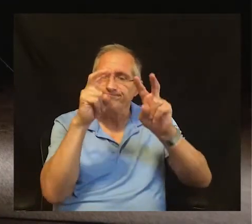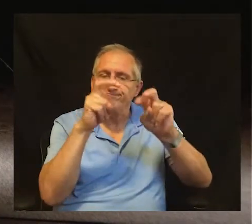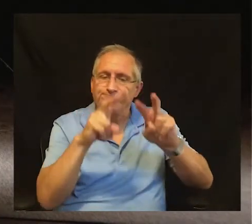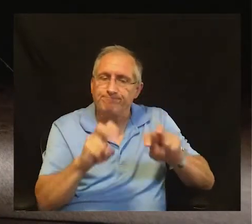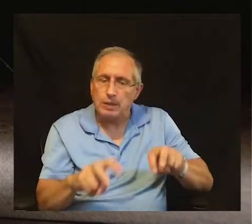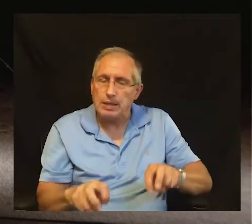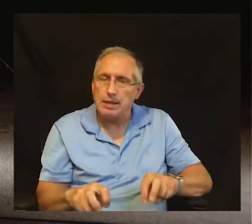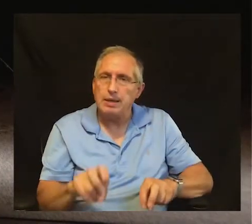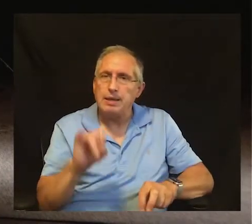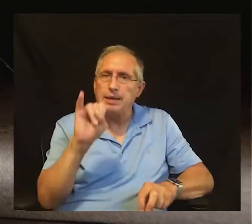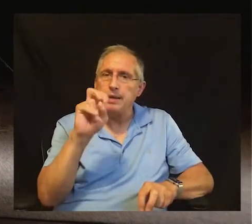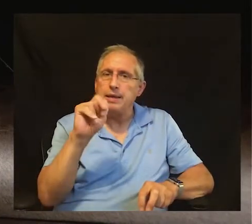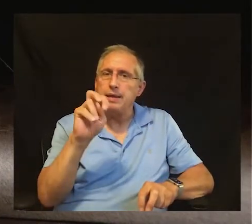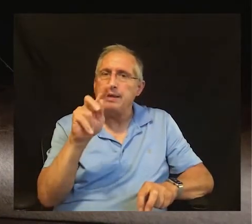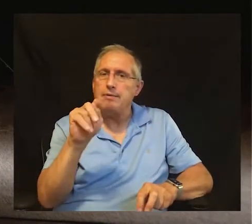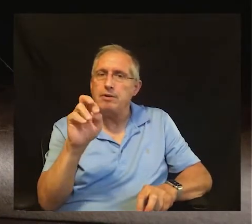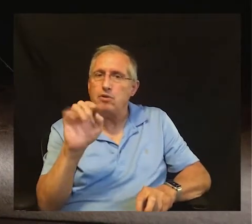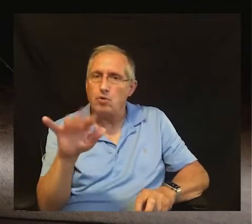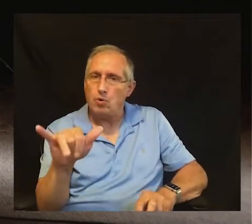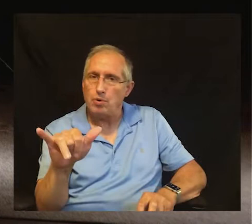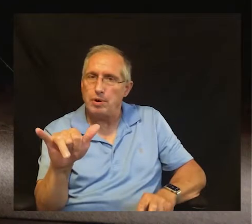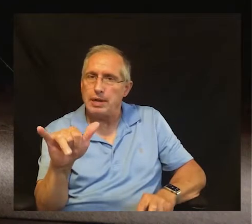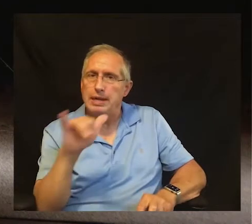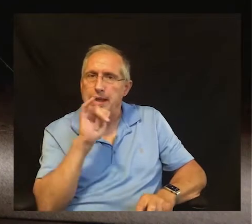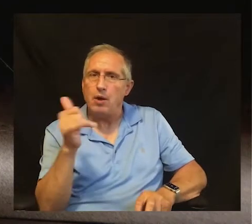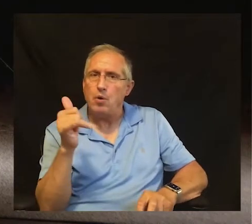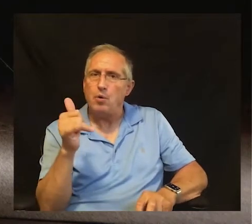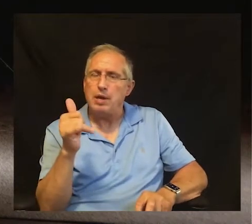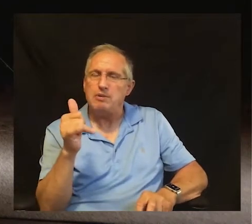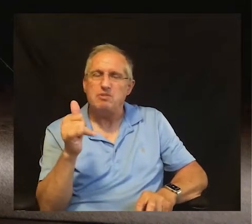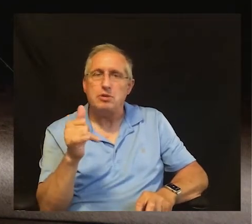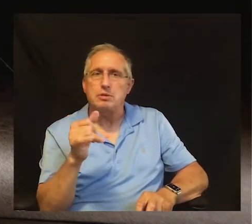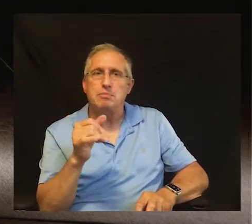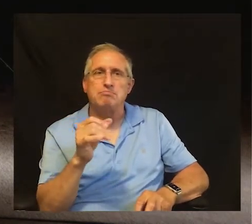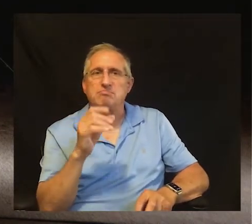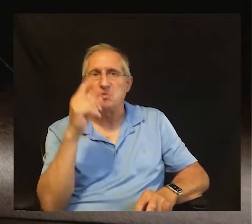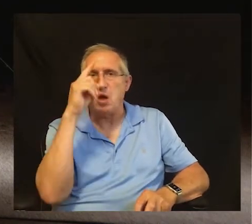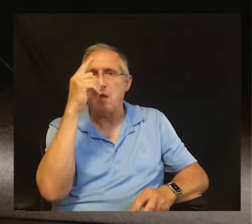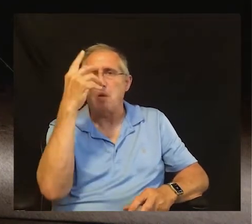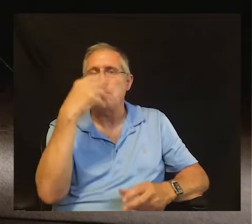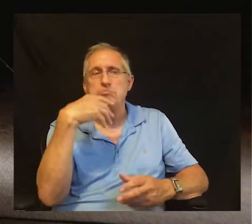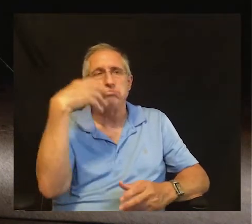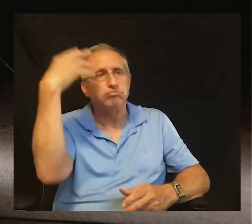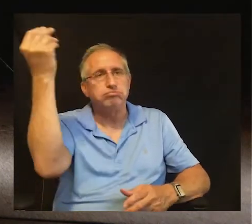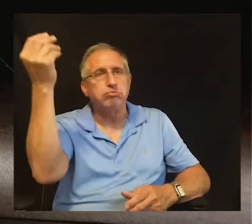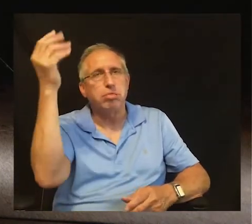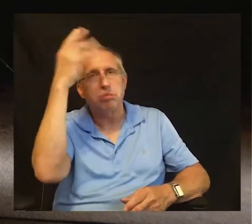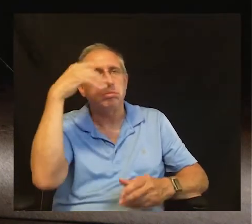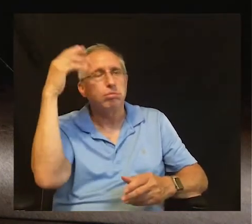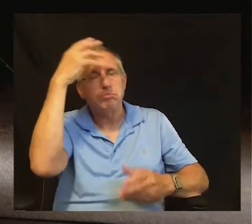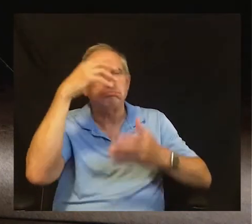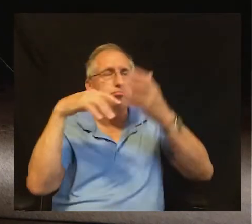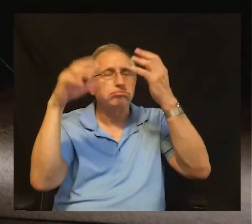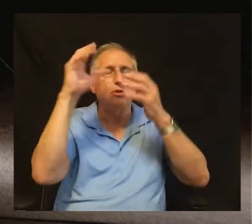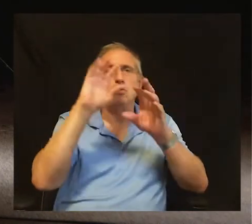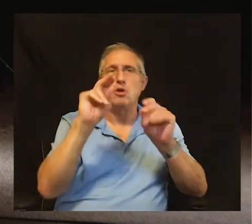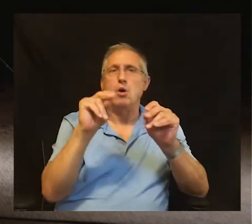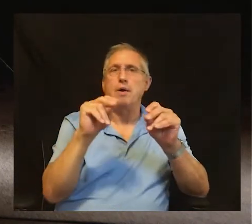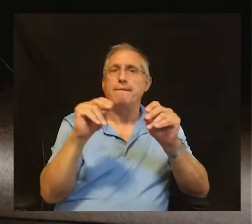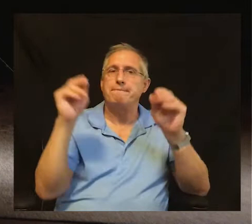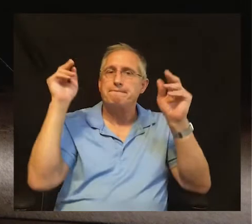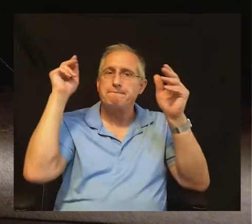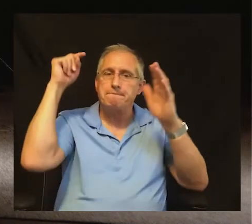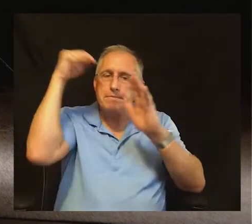To take inventory of, not just a passing thought or let these thoughts kind of float through your mind. No. Be